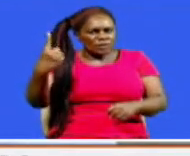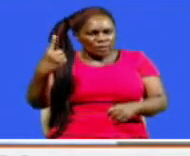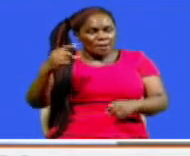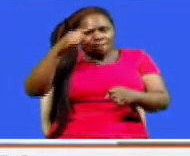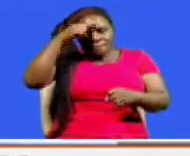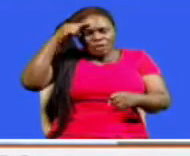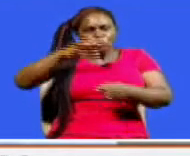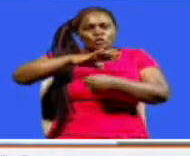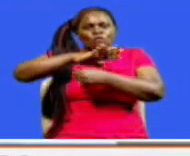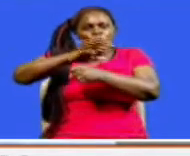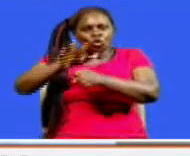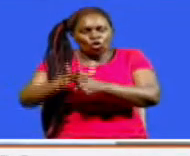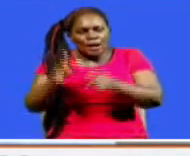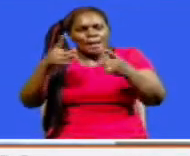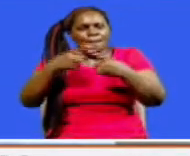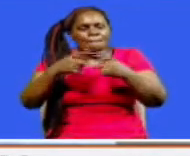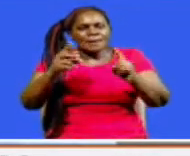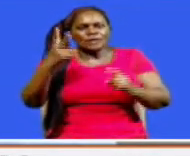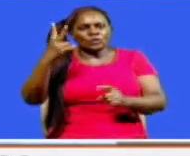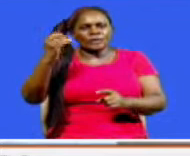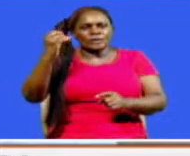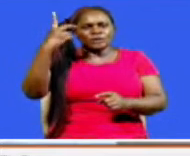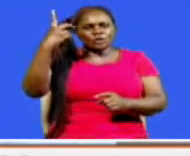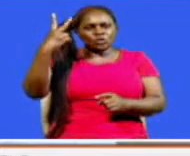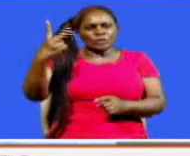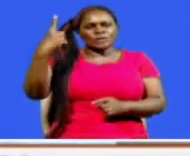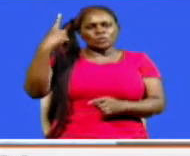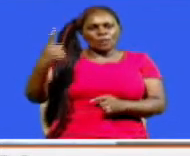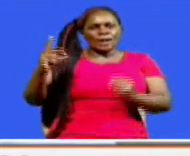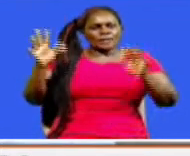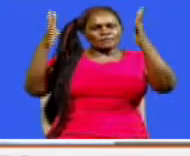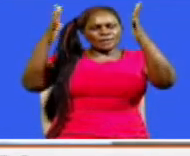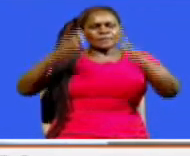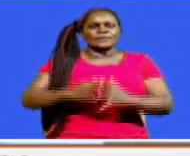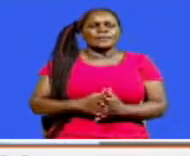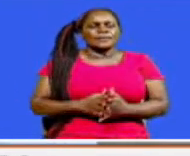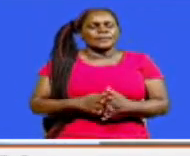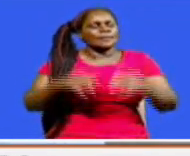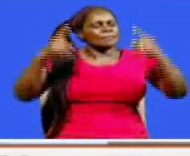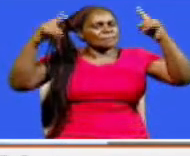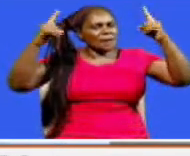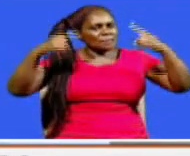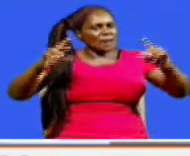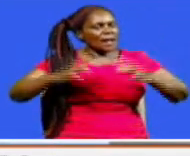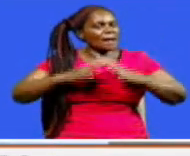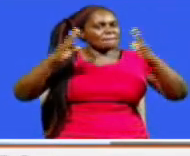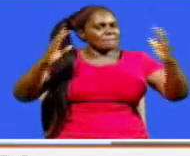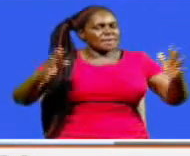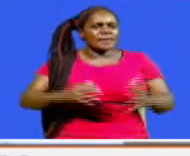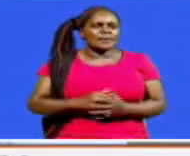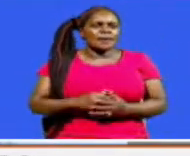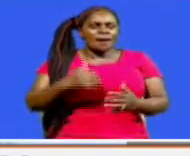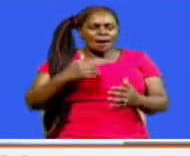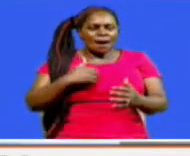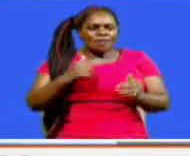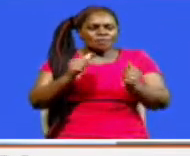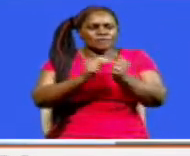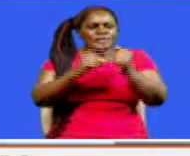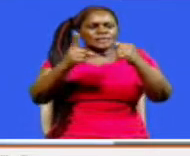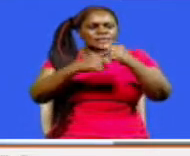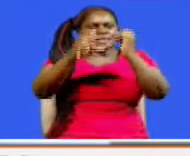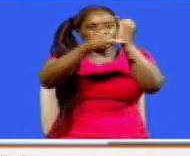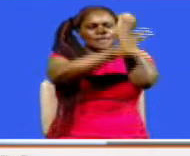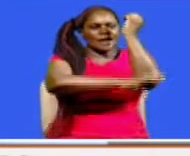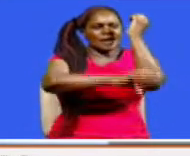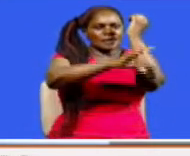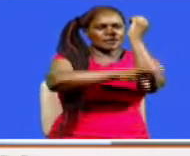COVID. However, the 2021 event was the most successful we've ever had. We had 16 countries